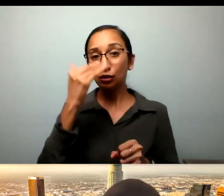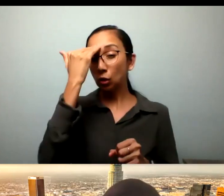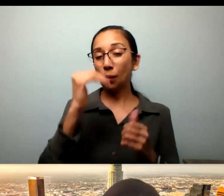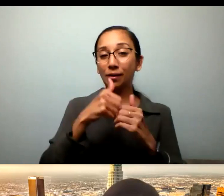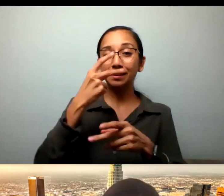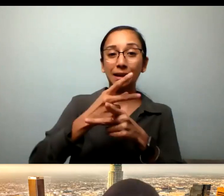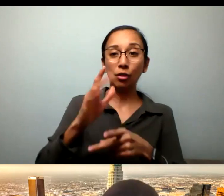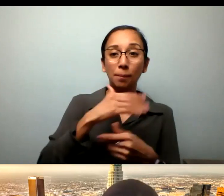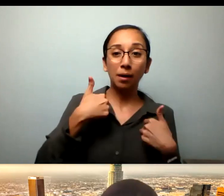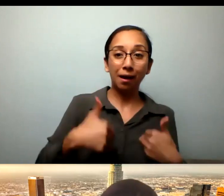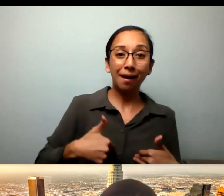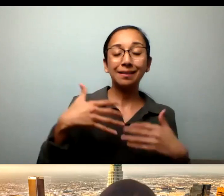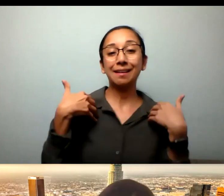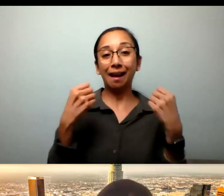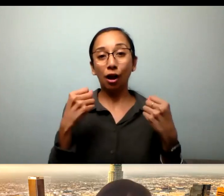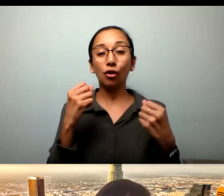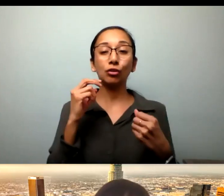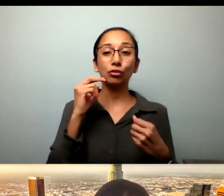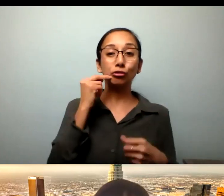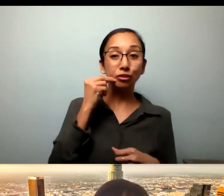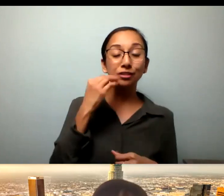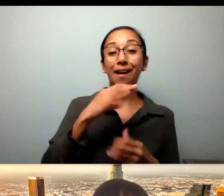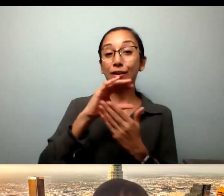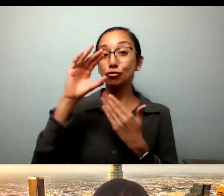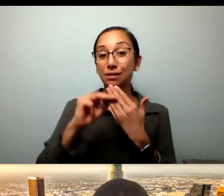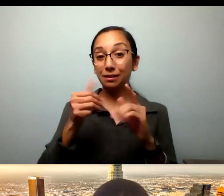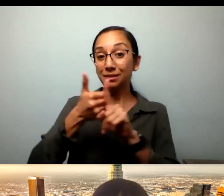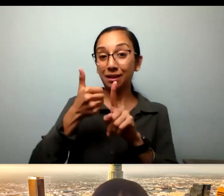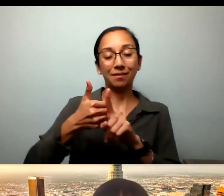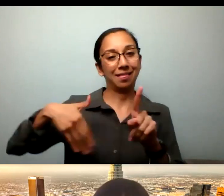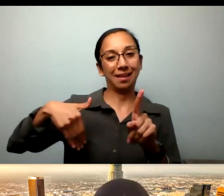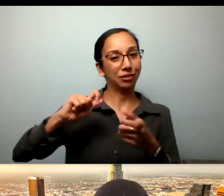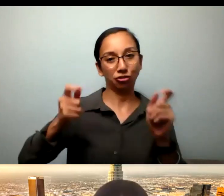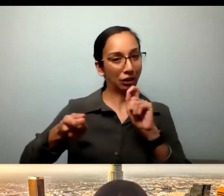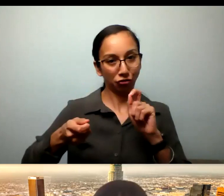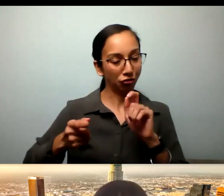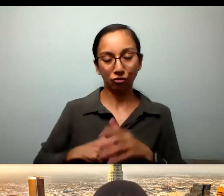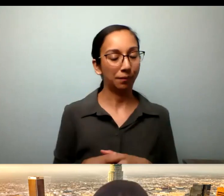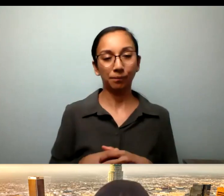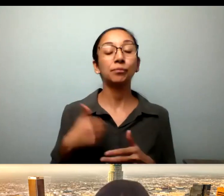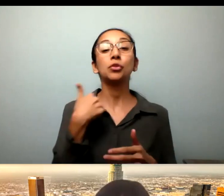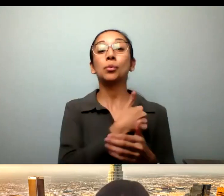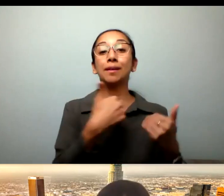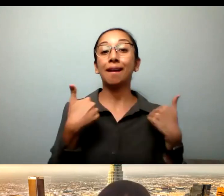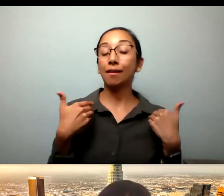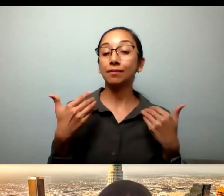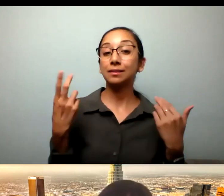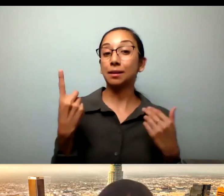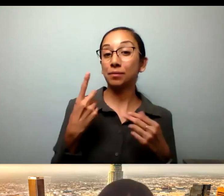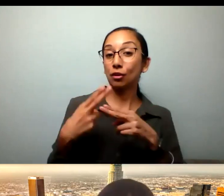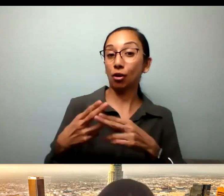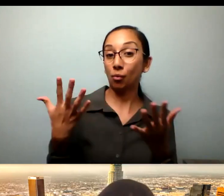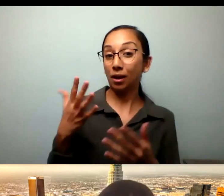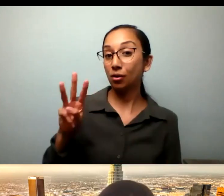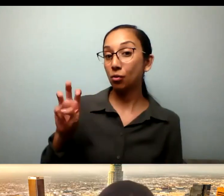their nutrition. And so the curriculum itself hasn't changed. We have something called WellNet. It is